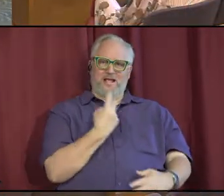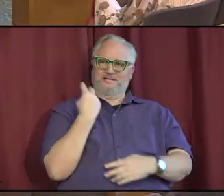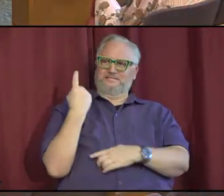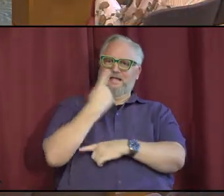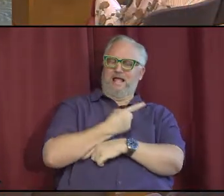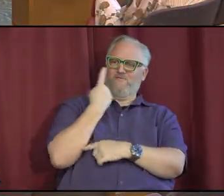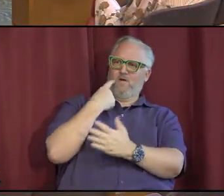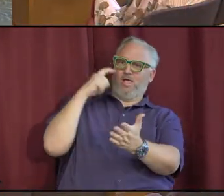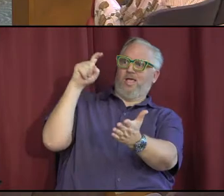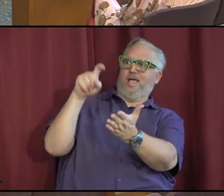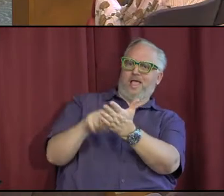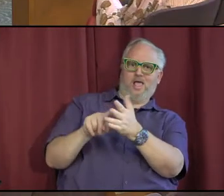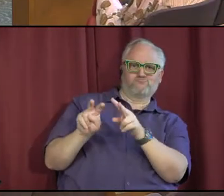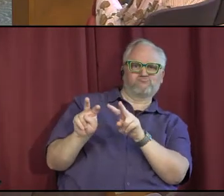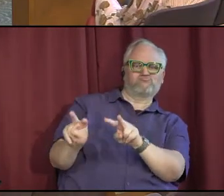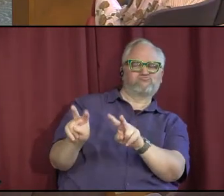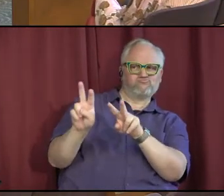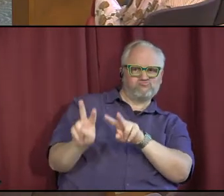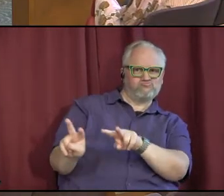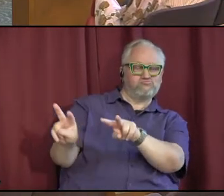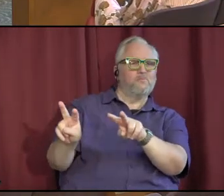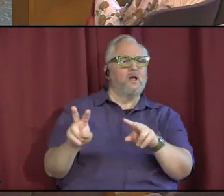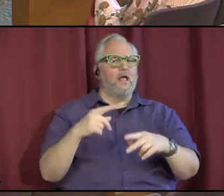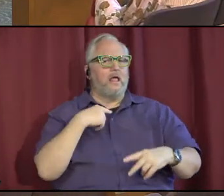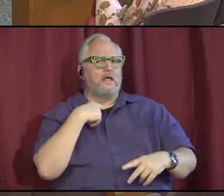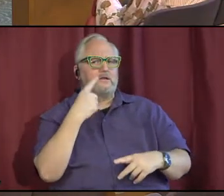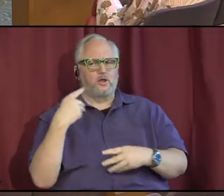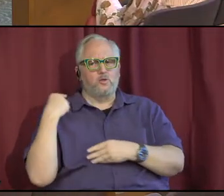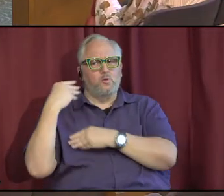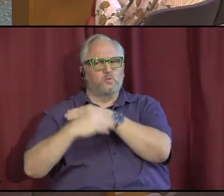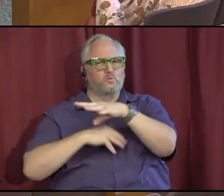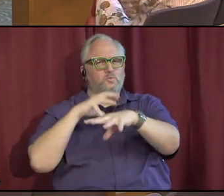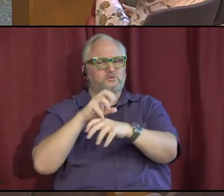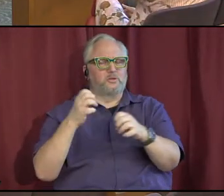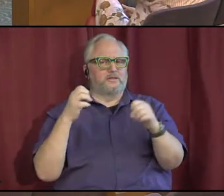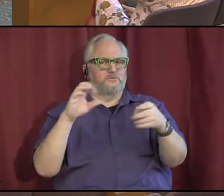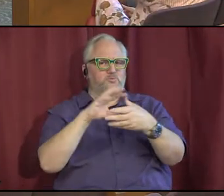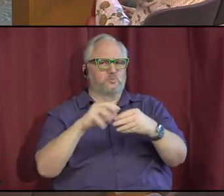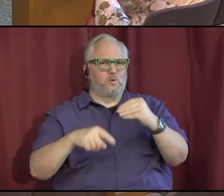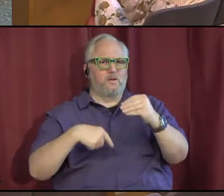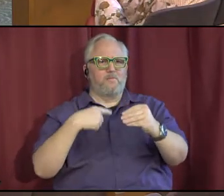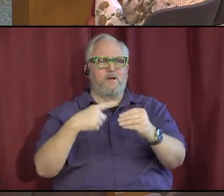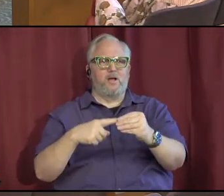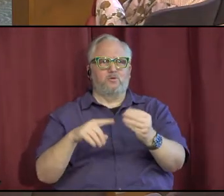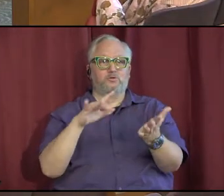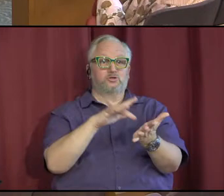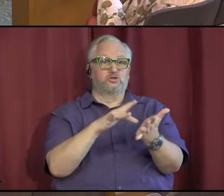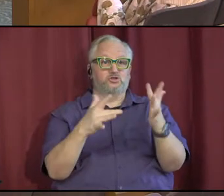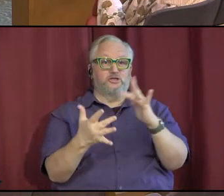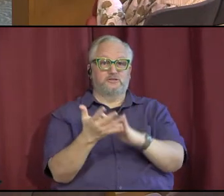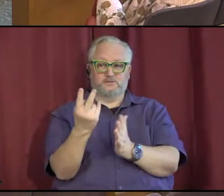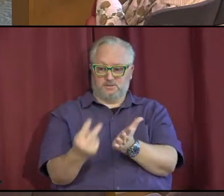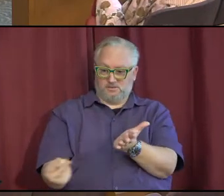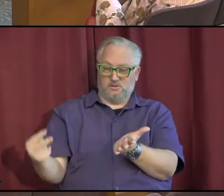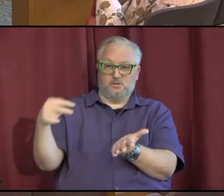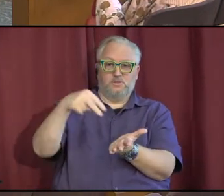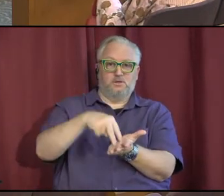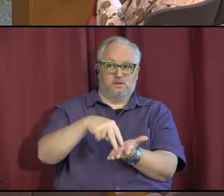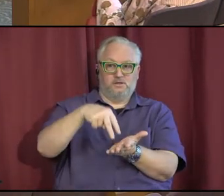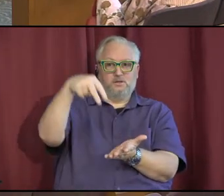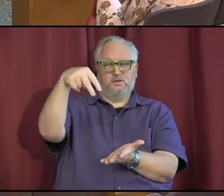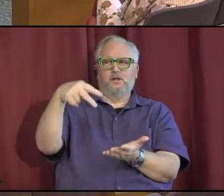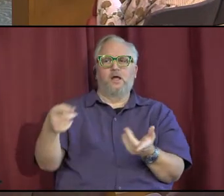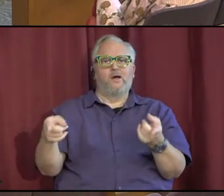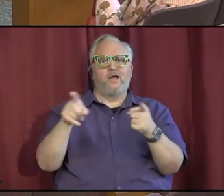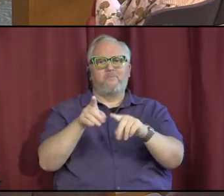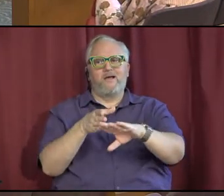Me too. So I would like to tell you the traditional story of Easter about the resurrection of Jesus and what happens after. But